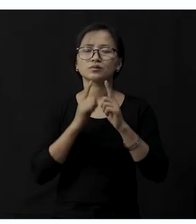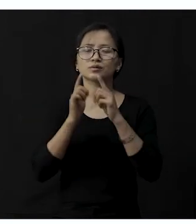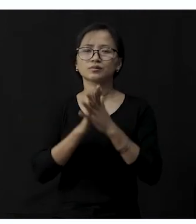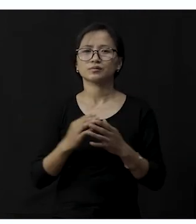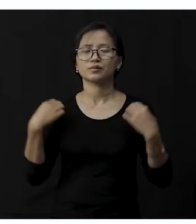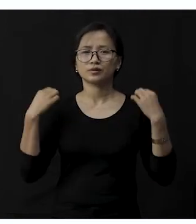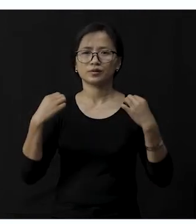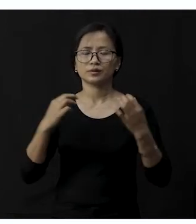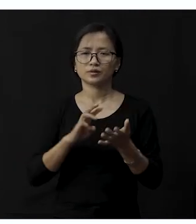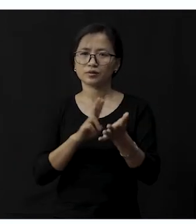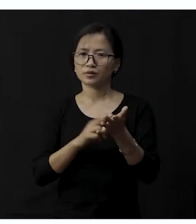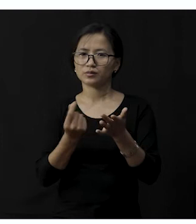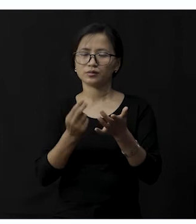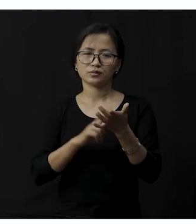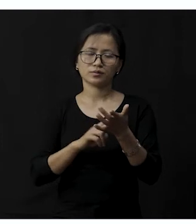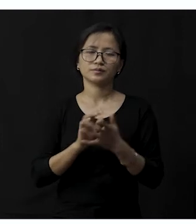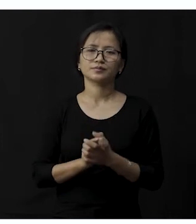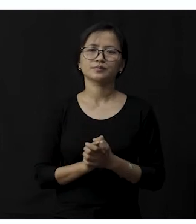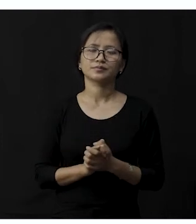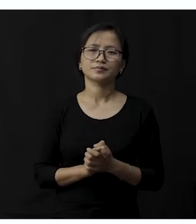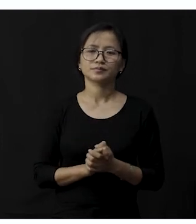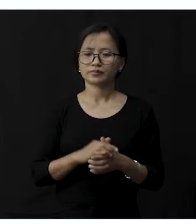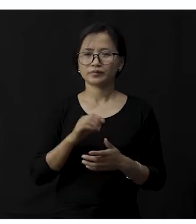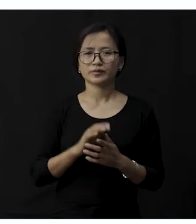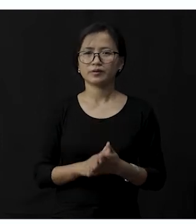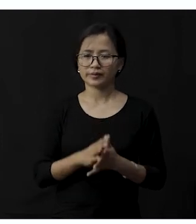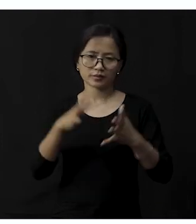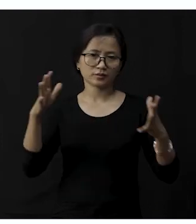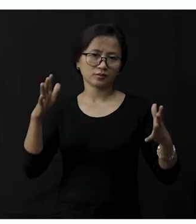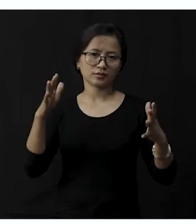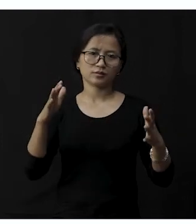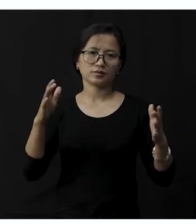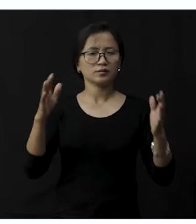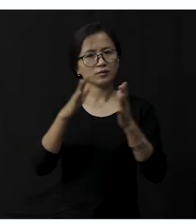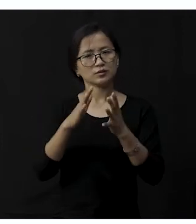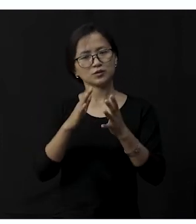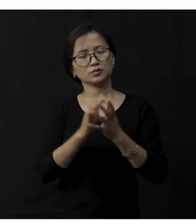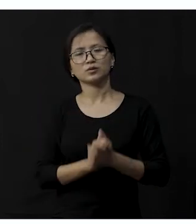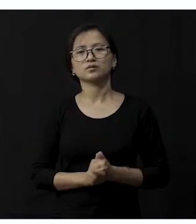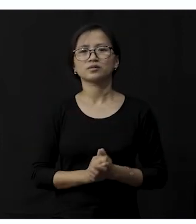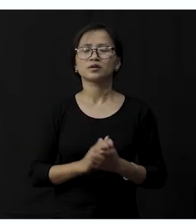noun. If I'm going to define a size, it can be big, small,